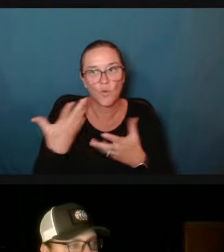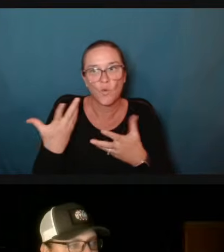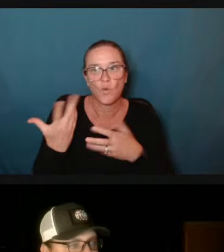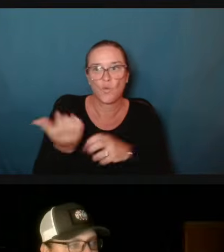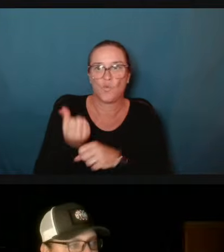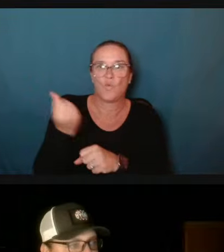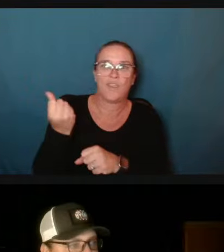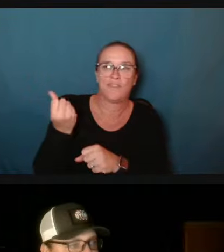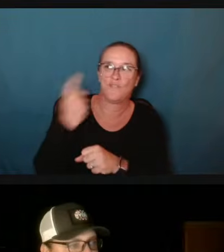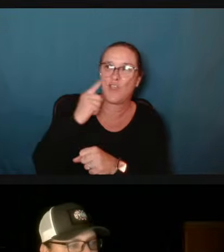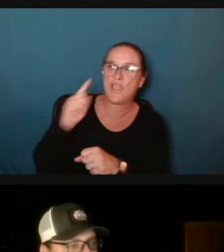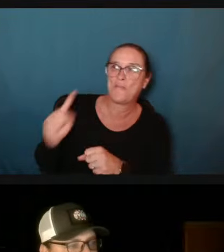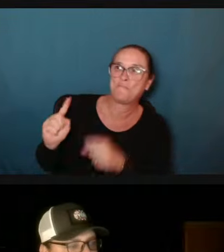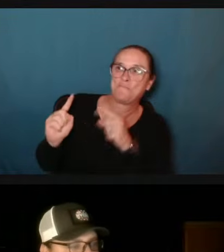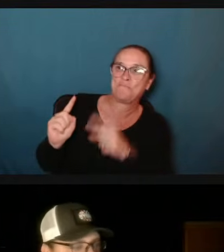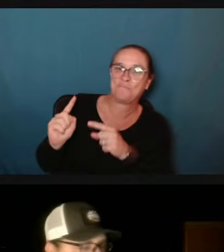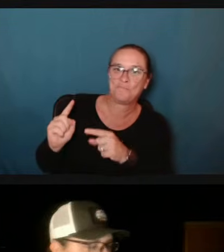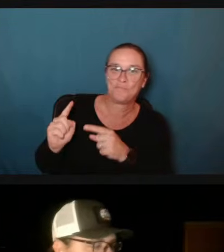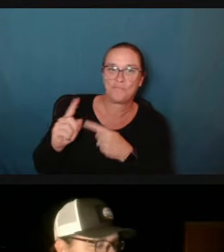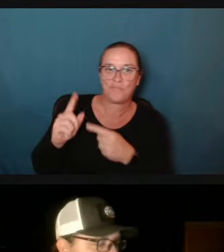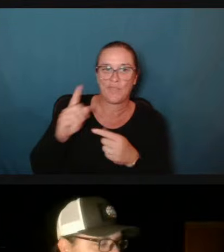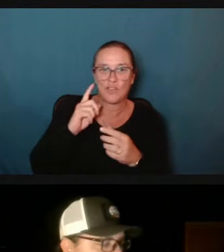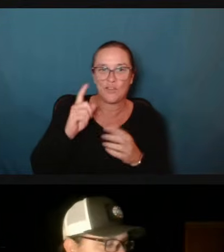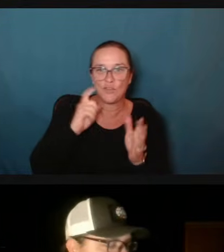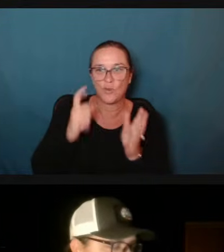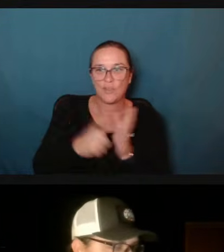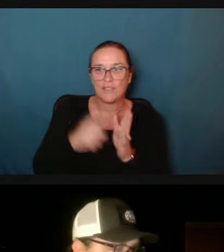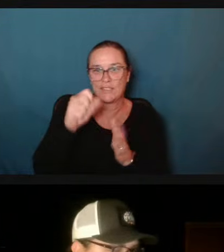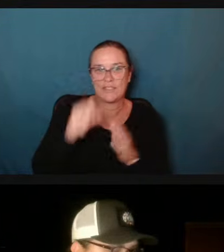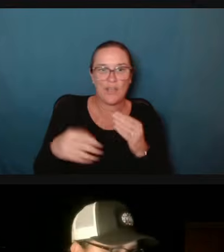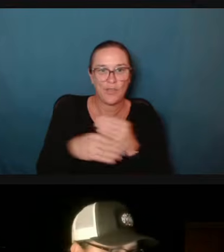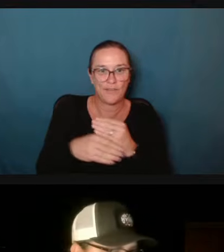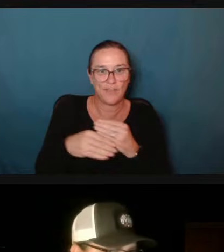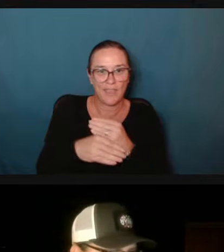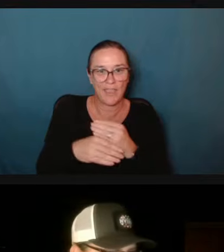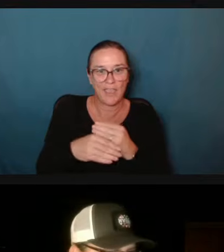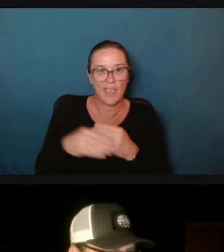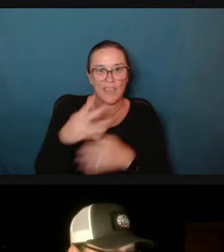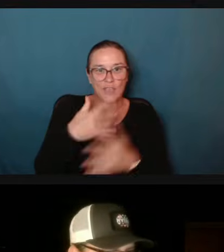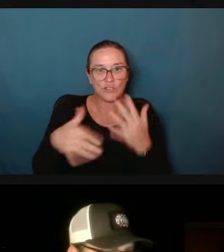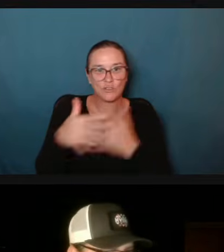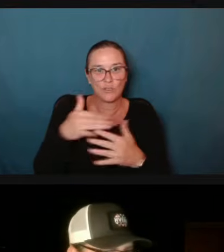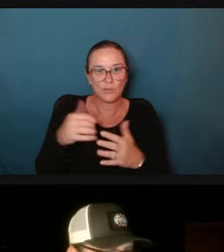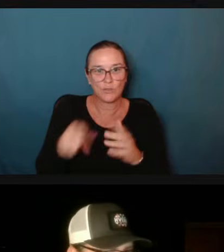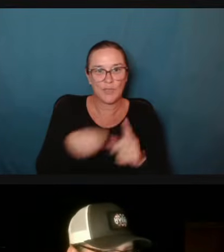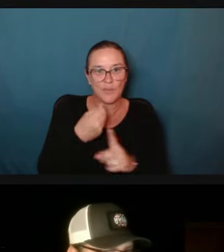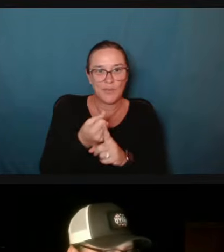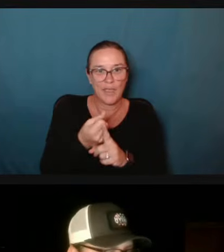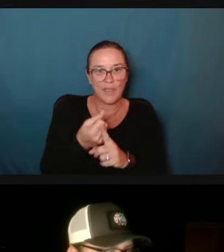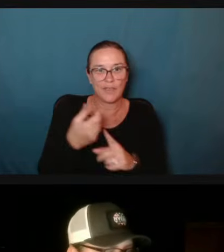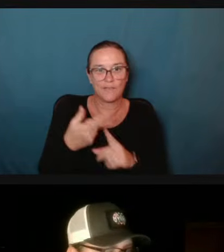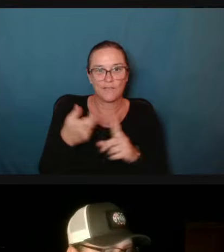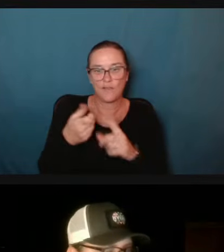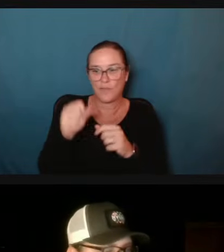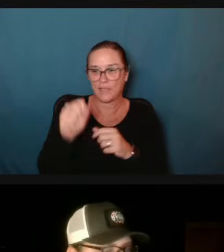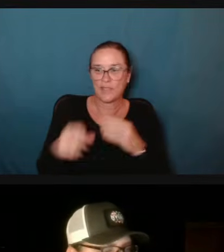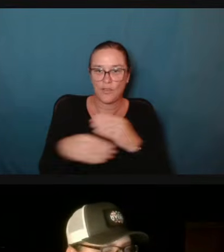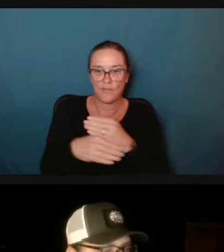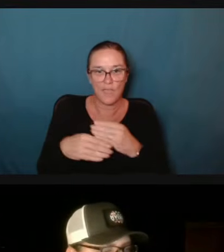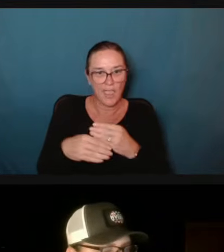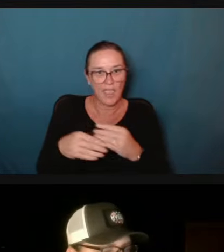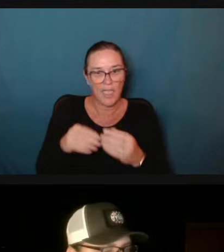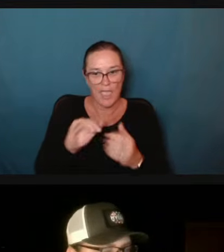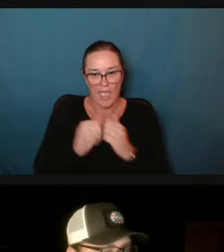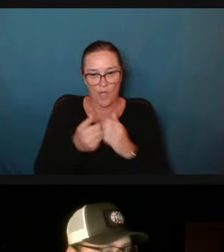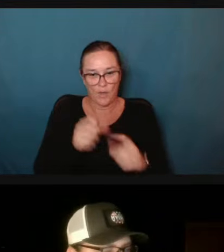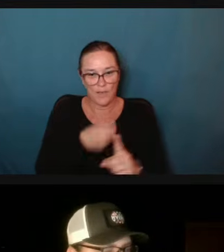the South Flank, he goes and notes the social impact that the movement on the South Flank is going to have on people. Right, he immediately goes